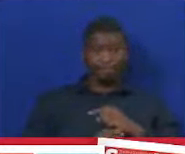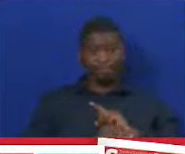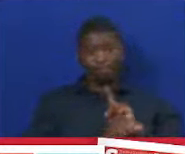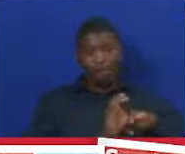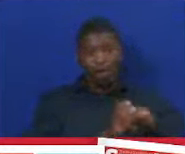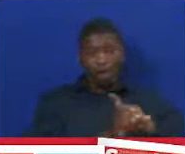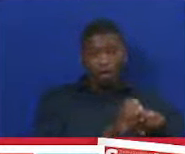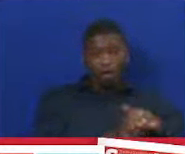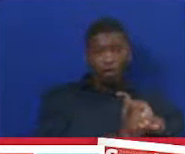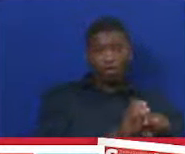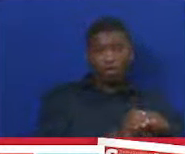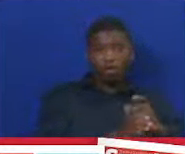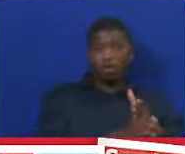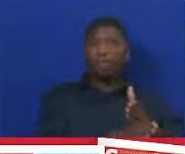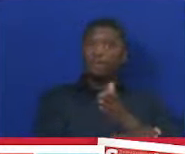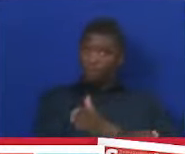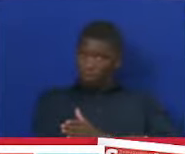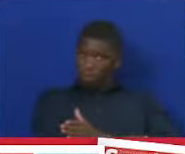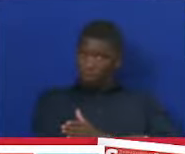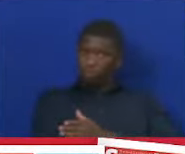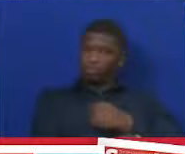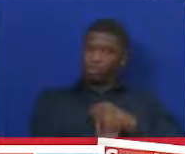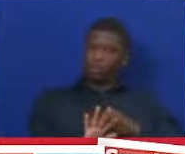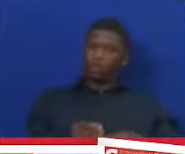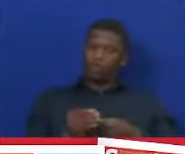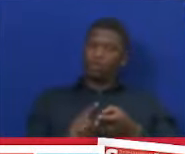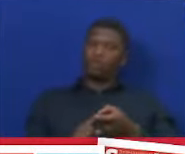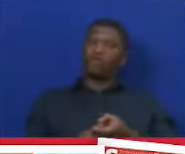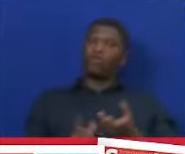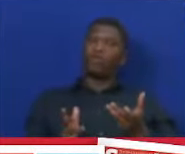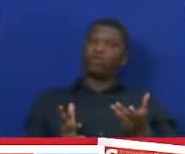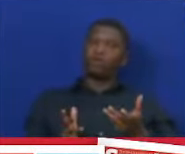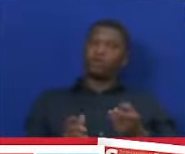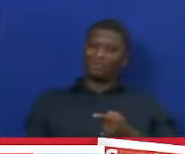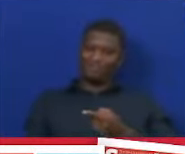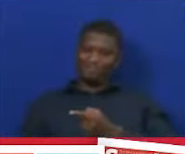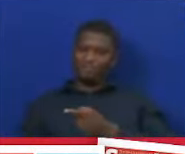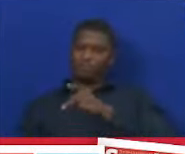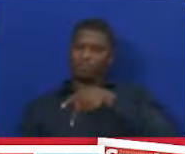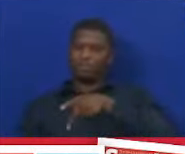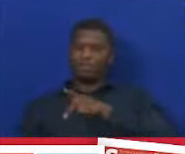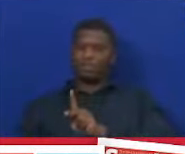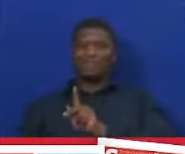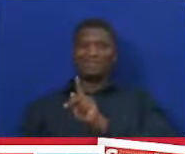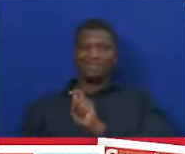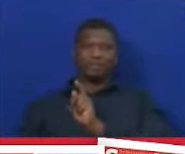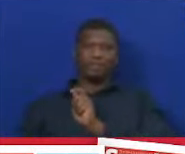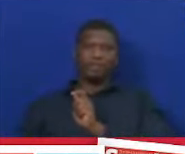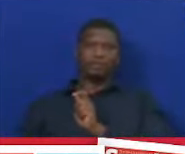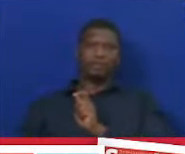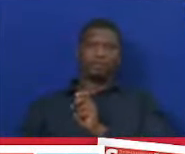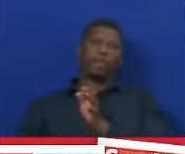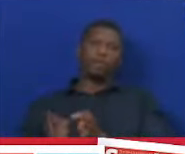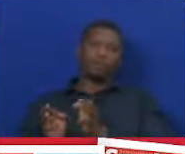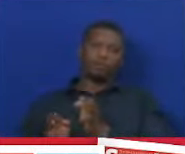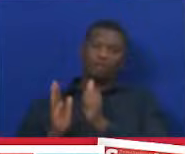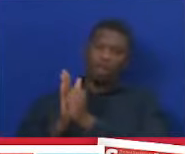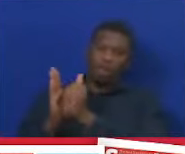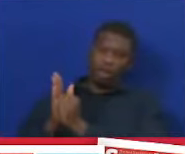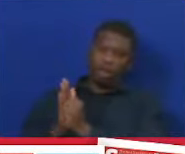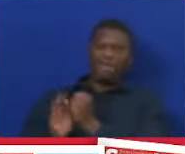to PKTT, which is Political Killings Task Team Commissioners.